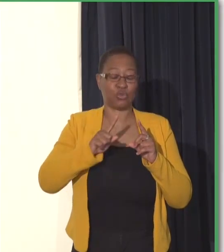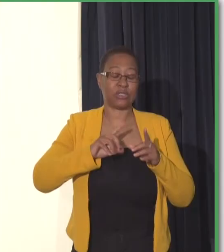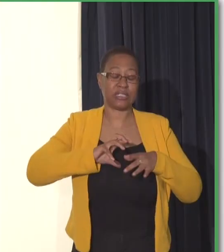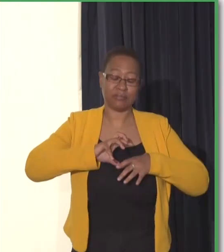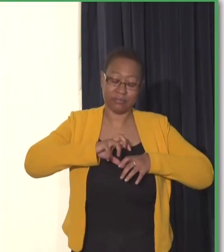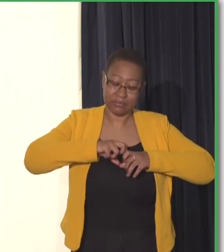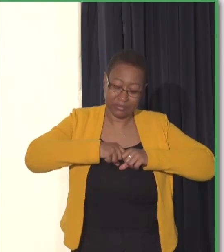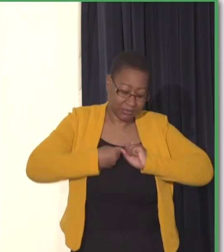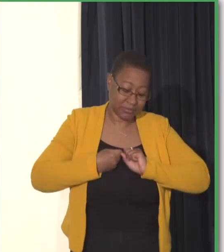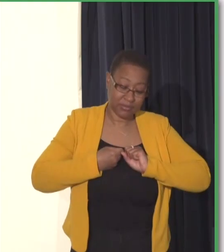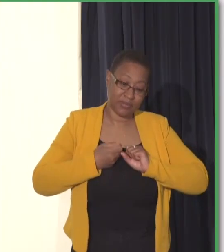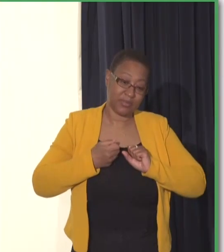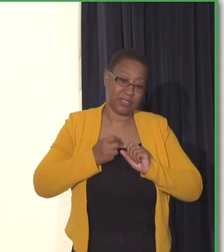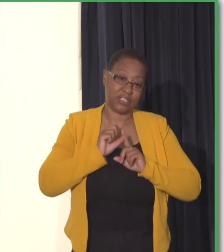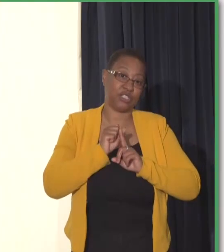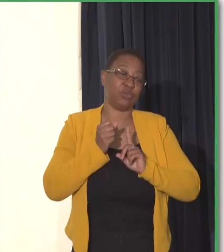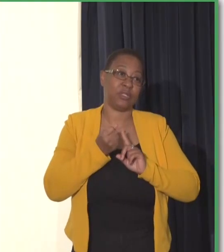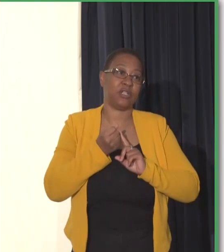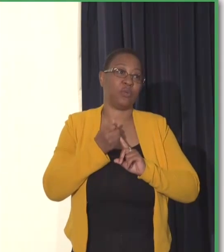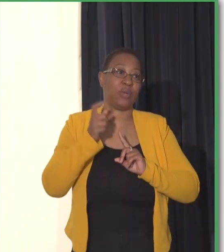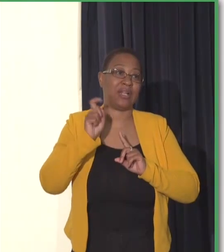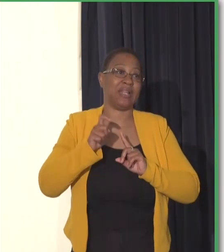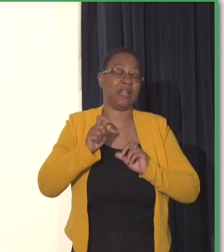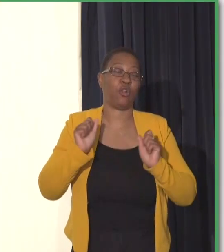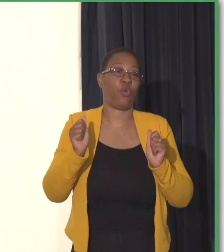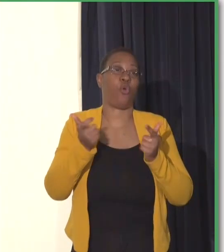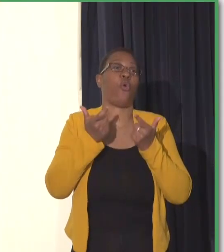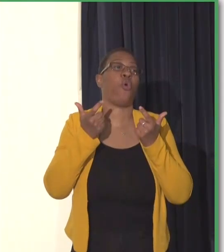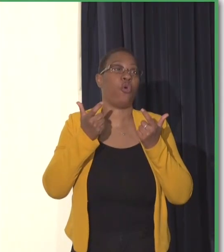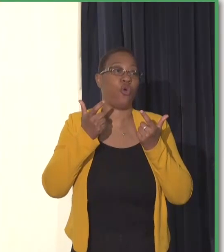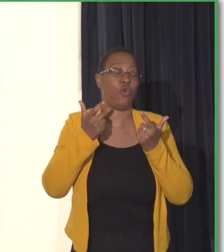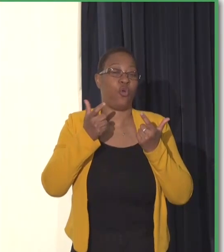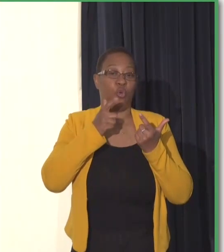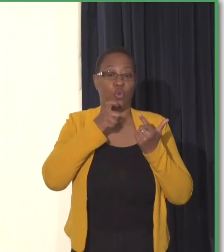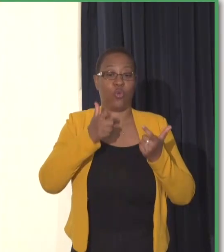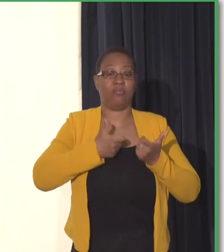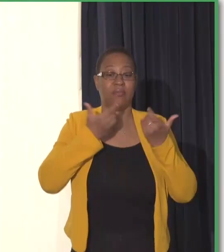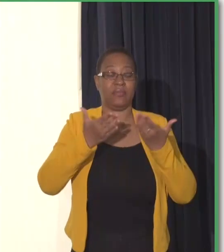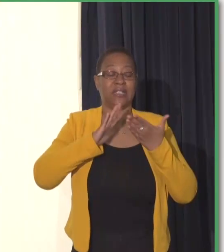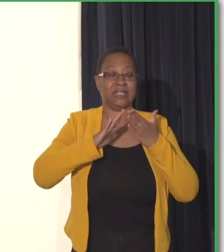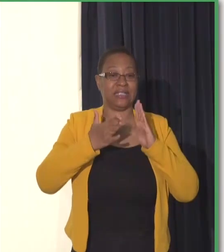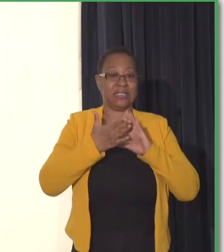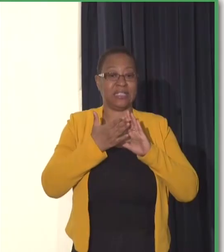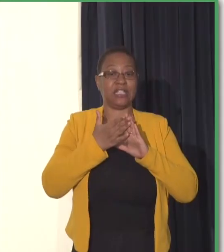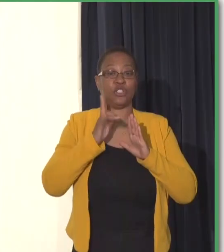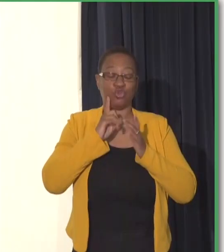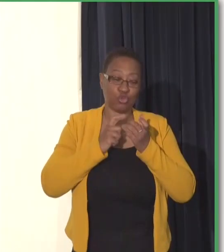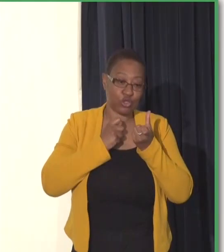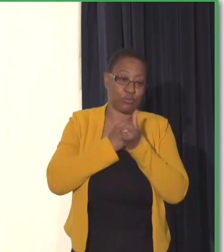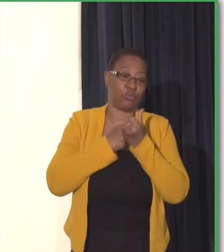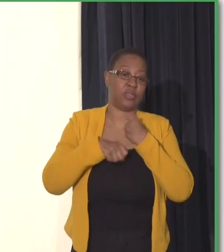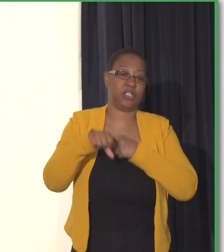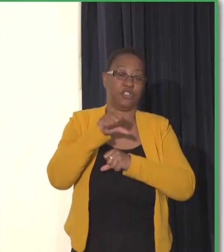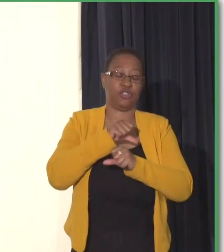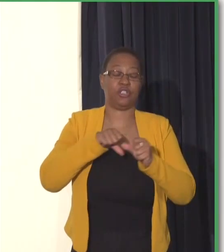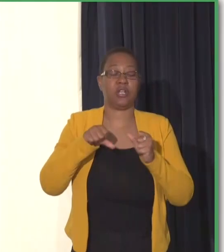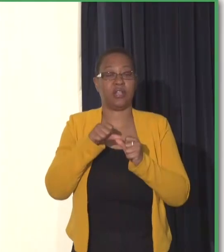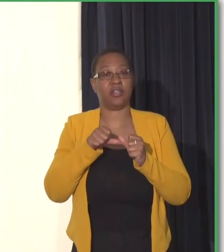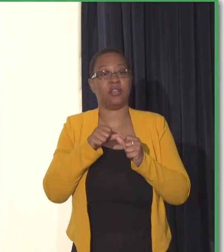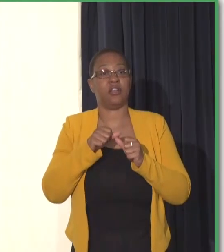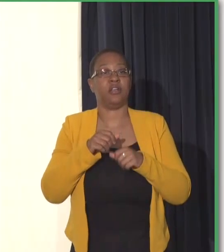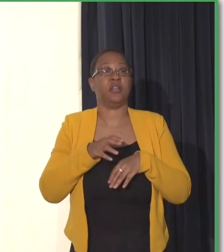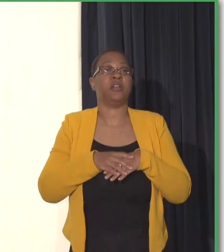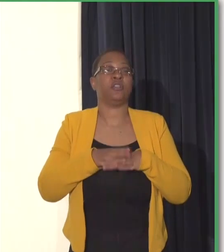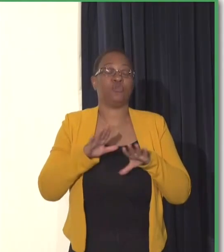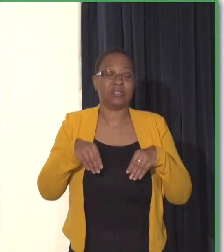situation where we need everybody in this city to step up and be able to minister